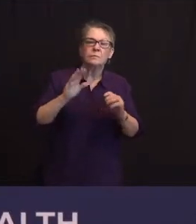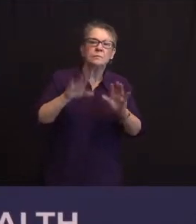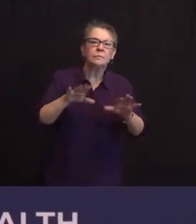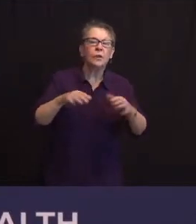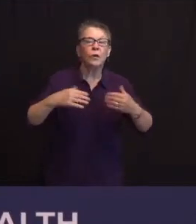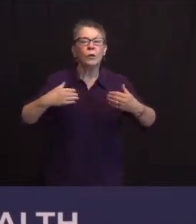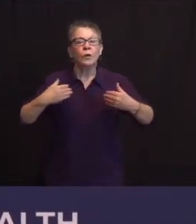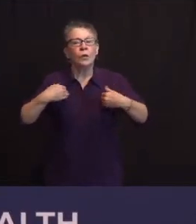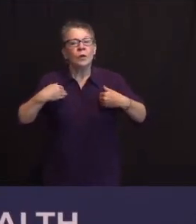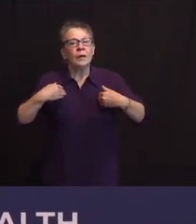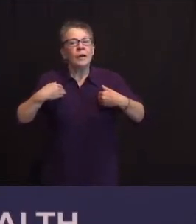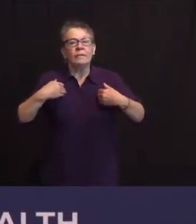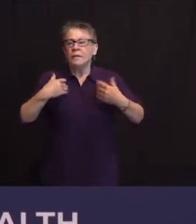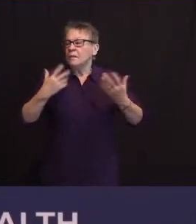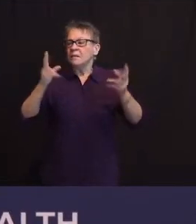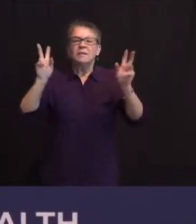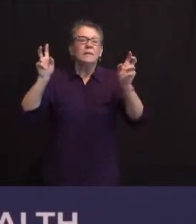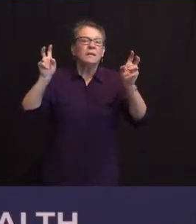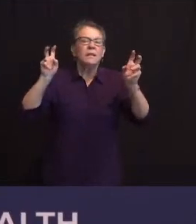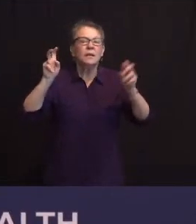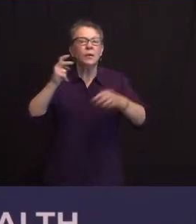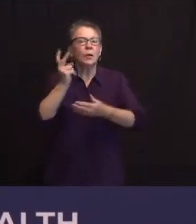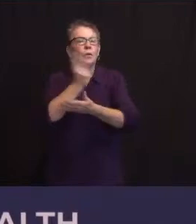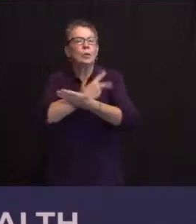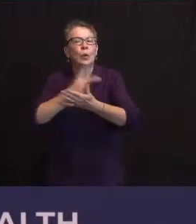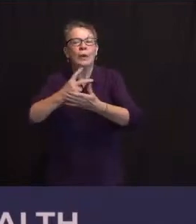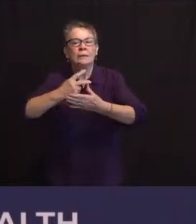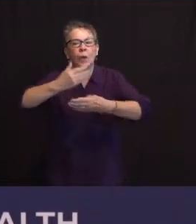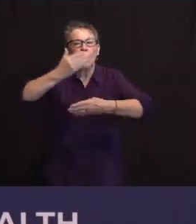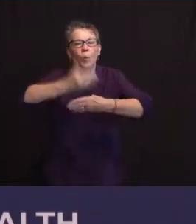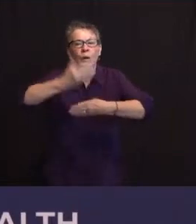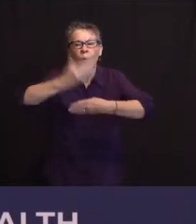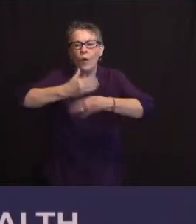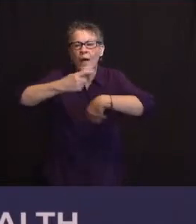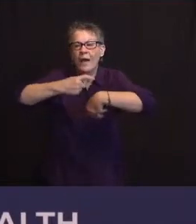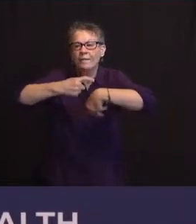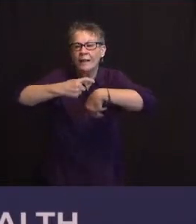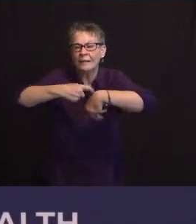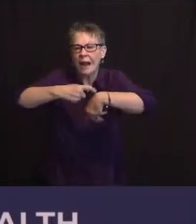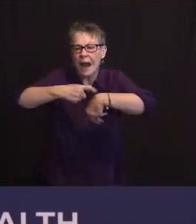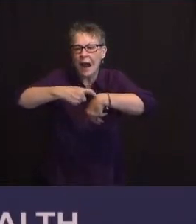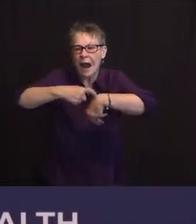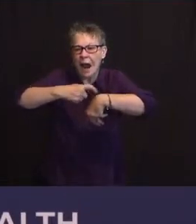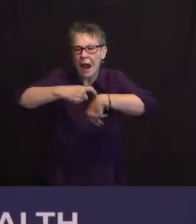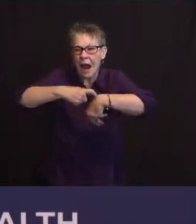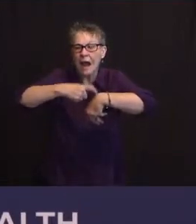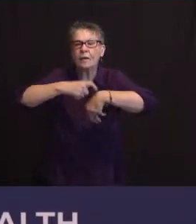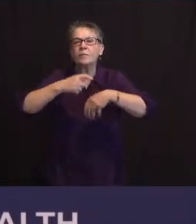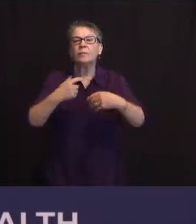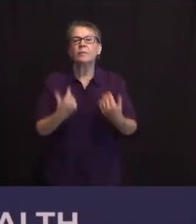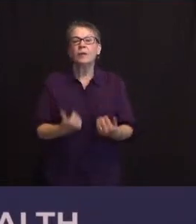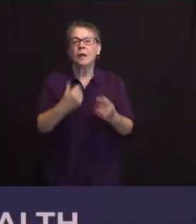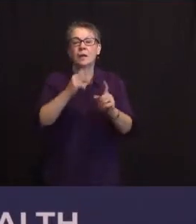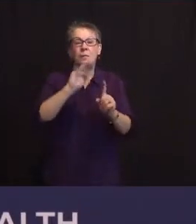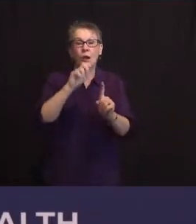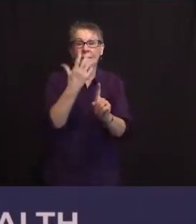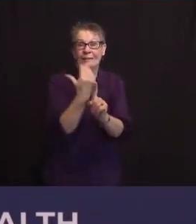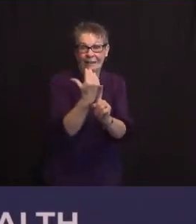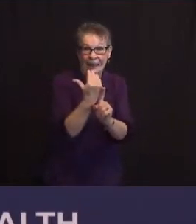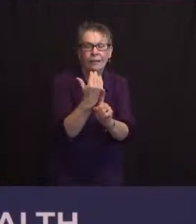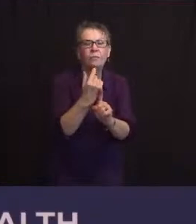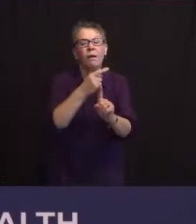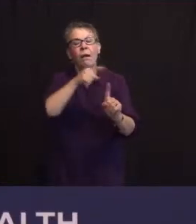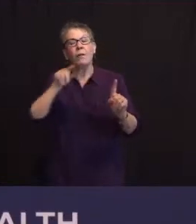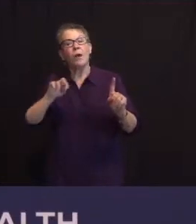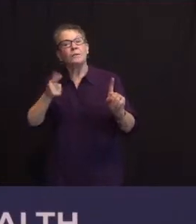much of that community through the system as possible. And I would just say, please, again, thank you for your patience. You'll